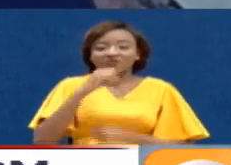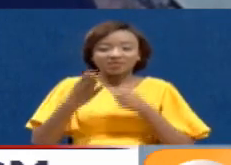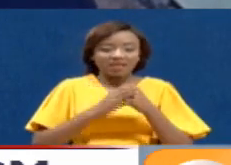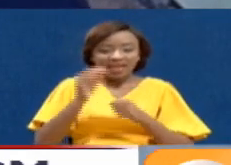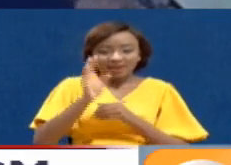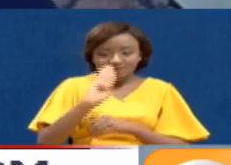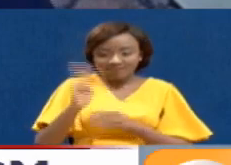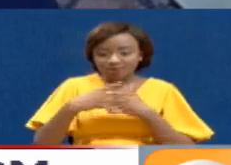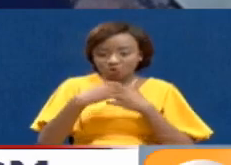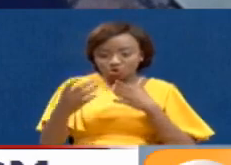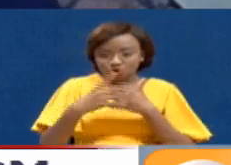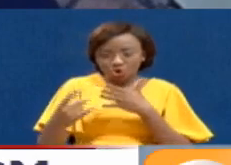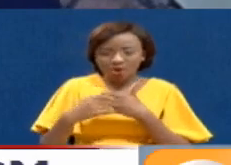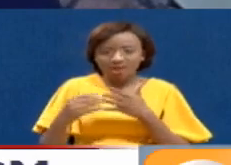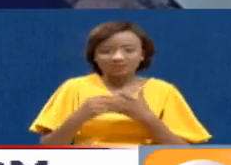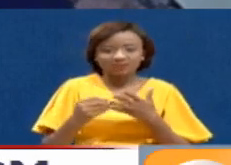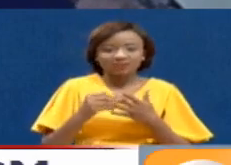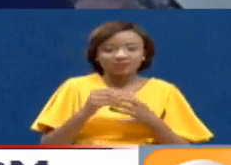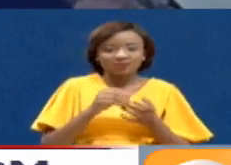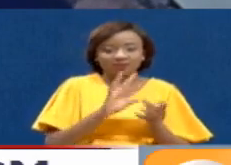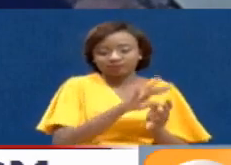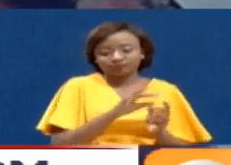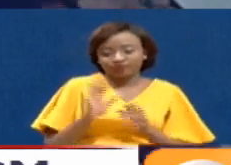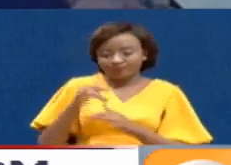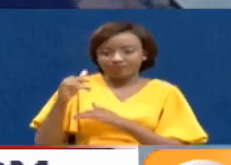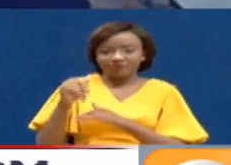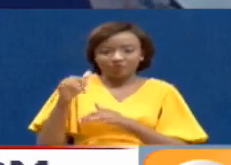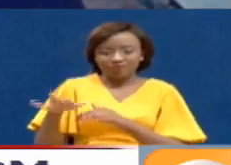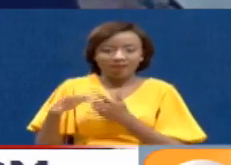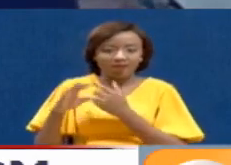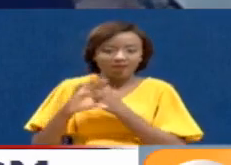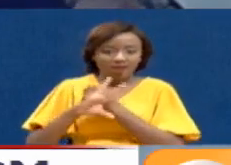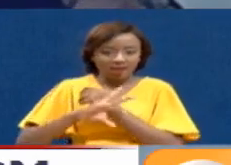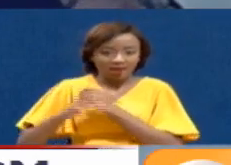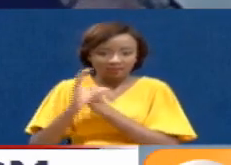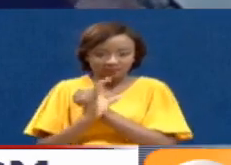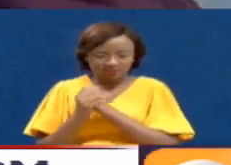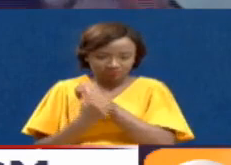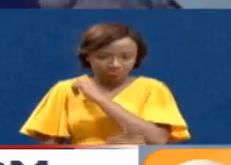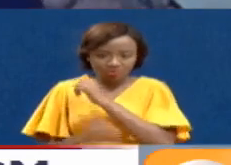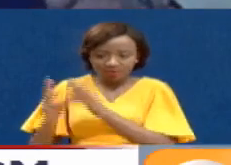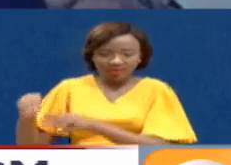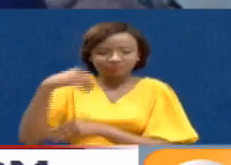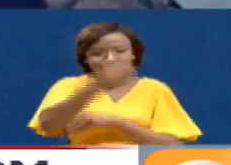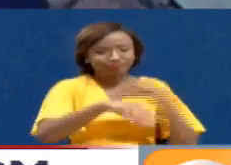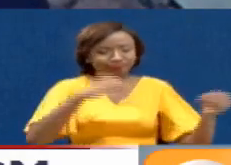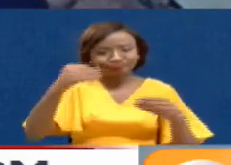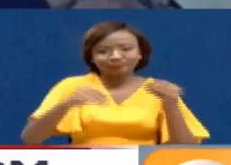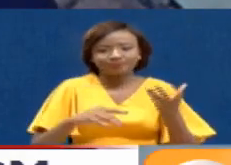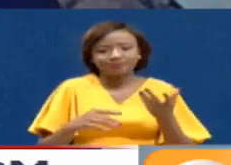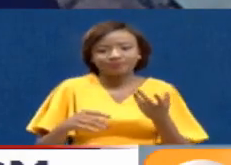$59 billion has fled from the poor countries from portfolio disinvestiture, dumping